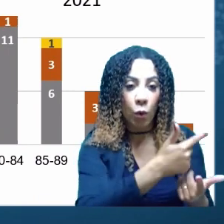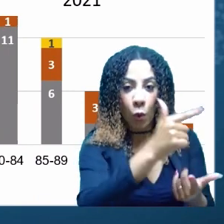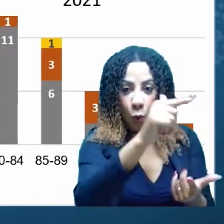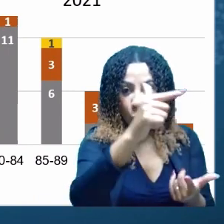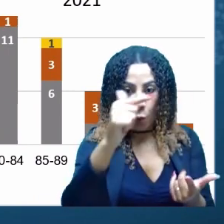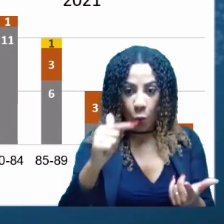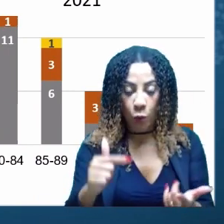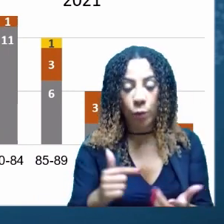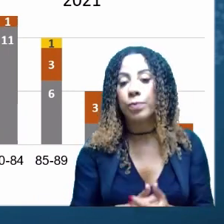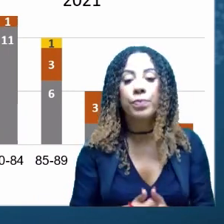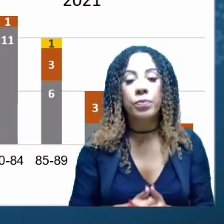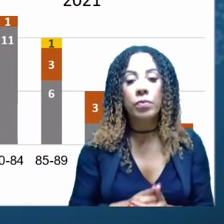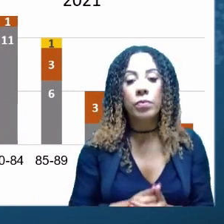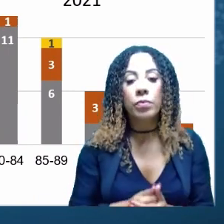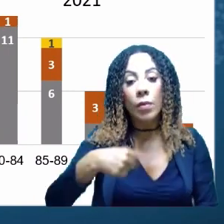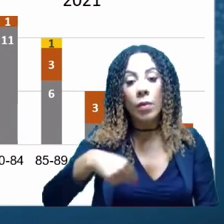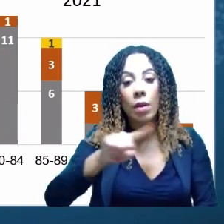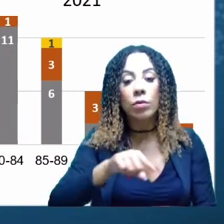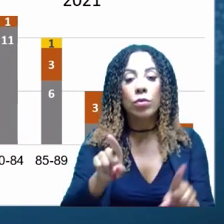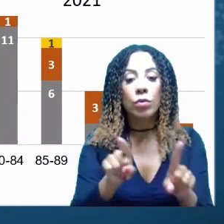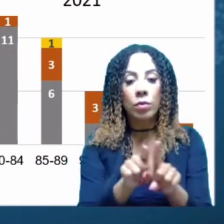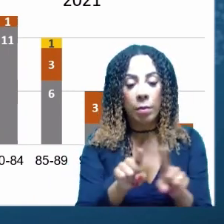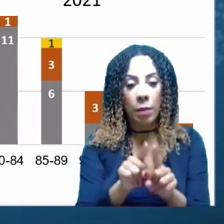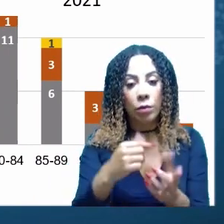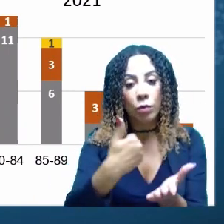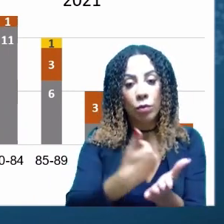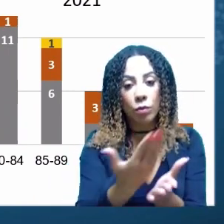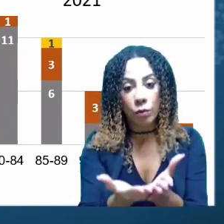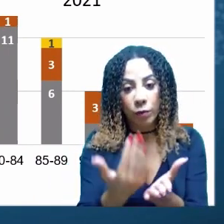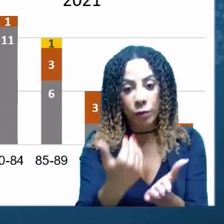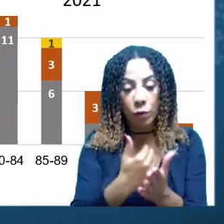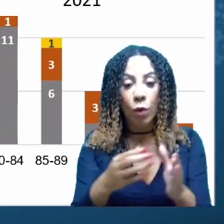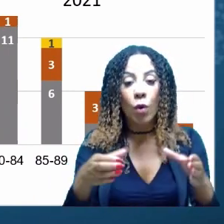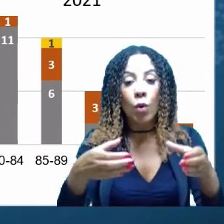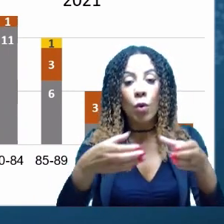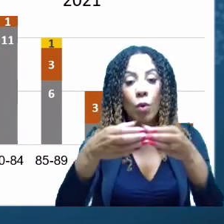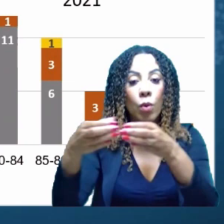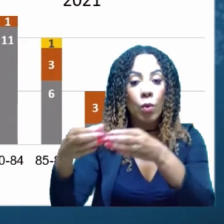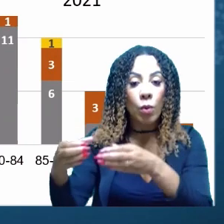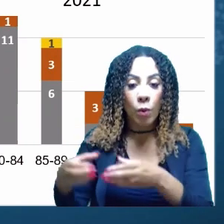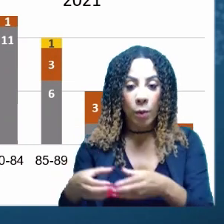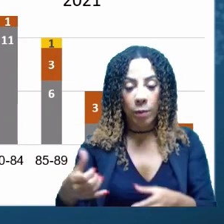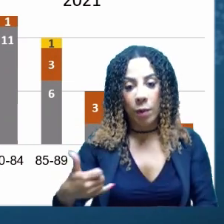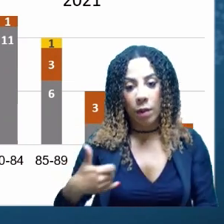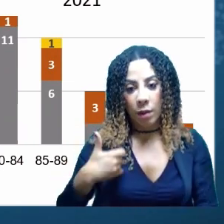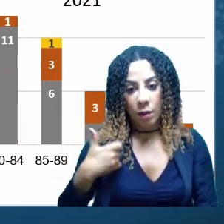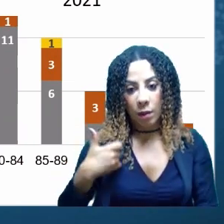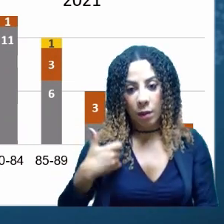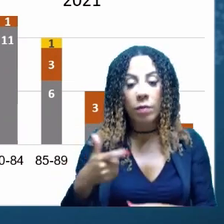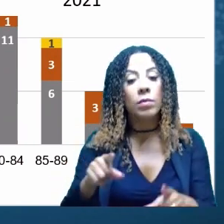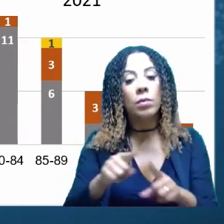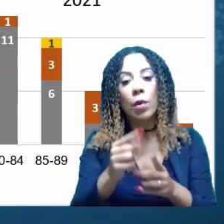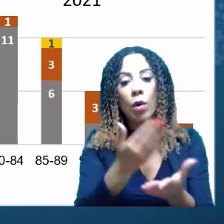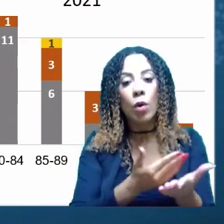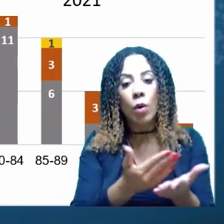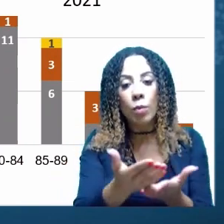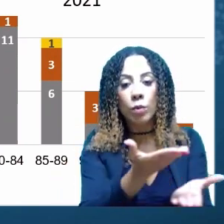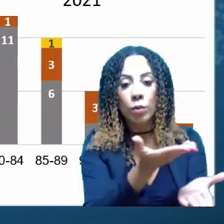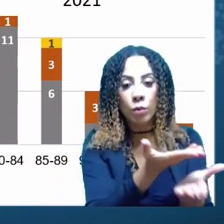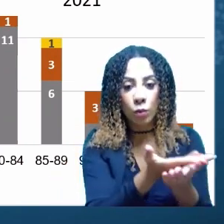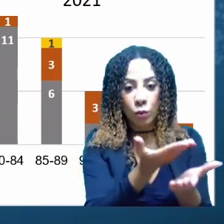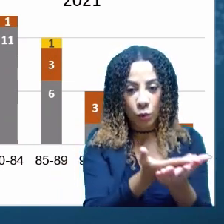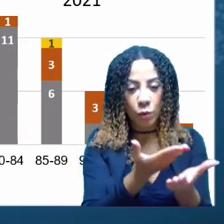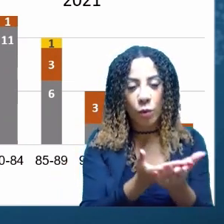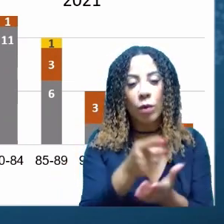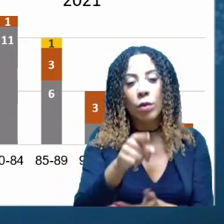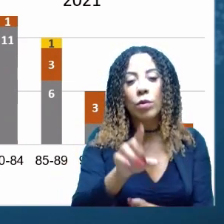sort of broke this down by age groups. We had, in the end of the study, this was just a subset that was done over a 3-month period, and